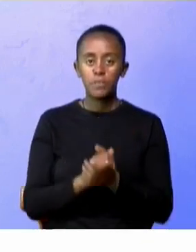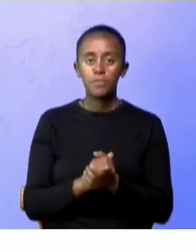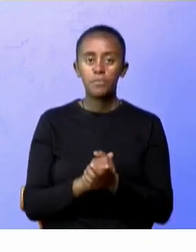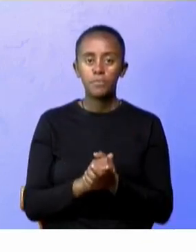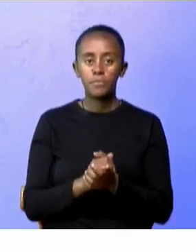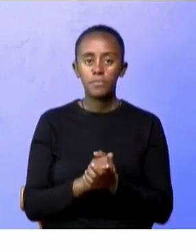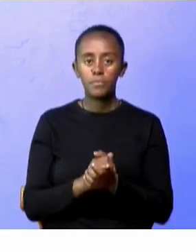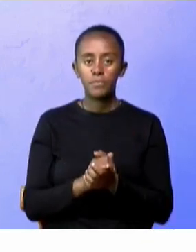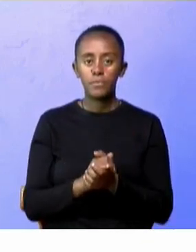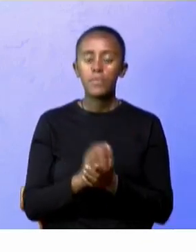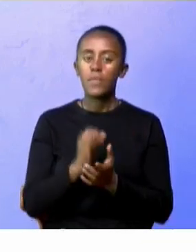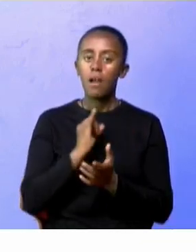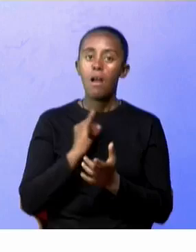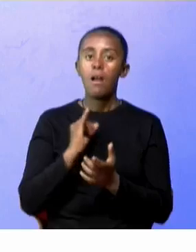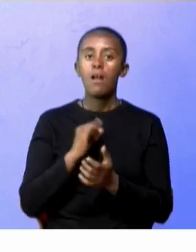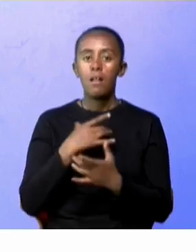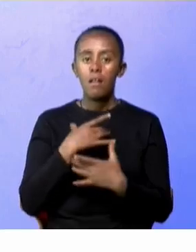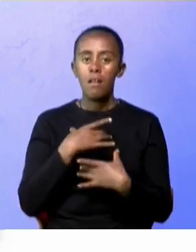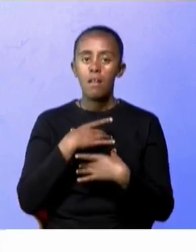I like